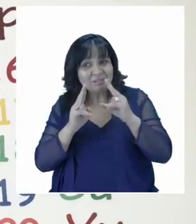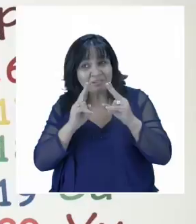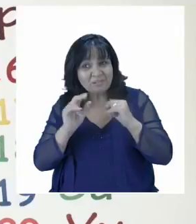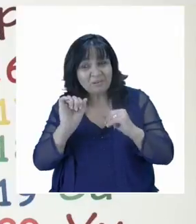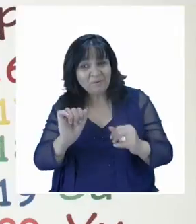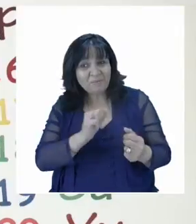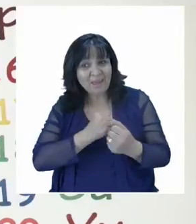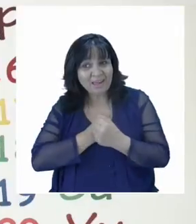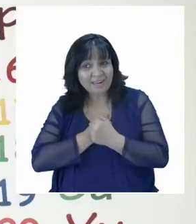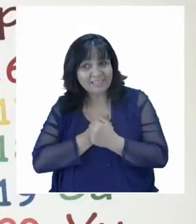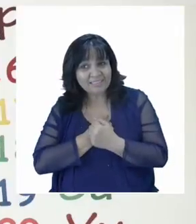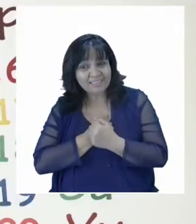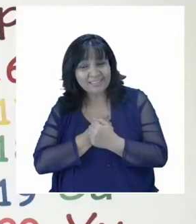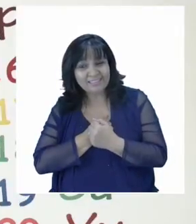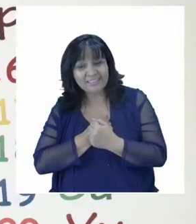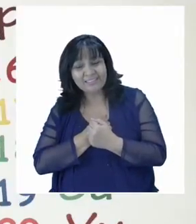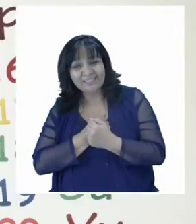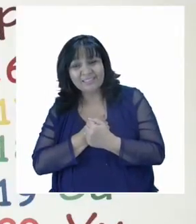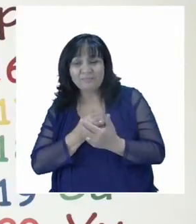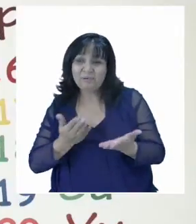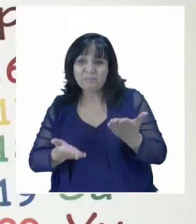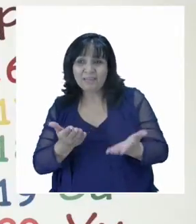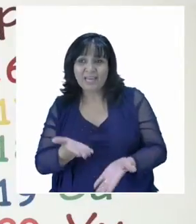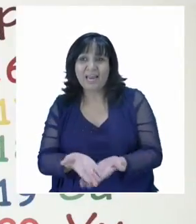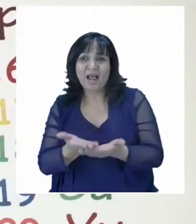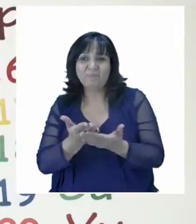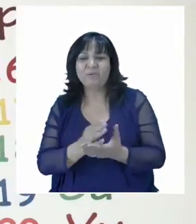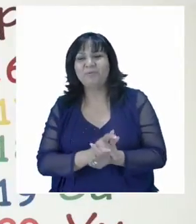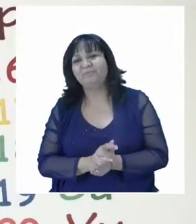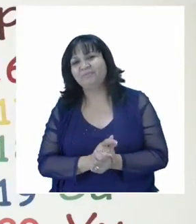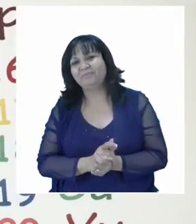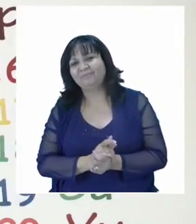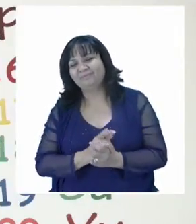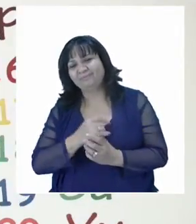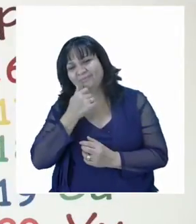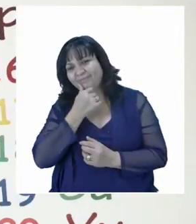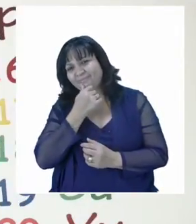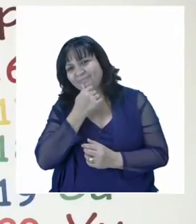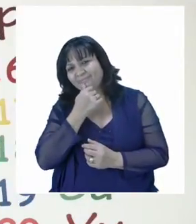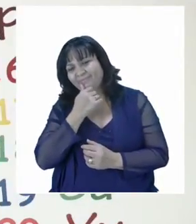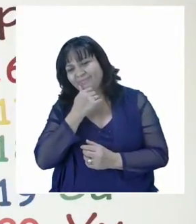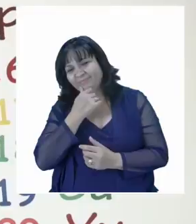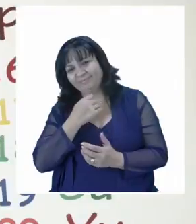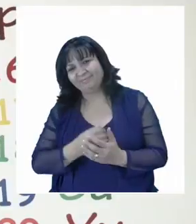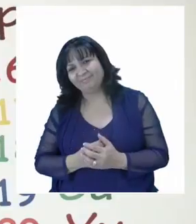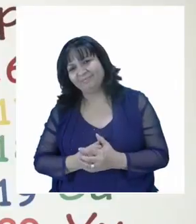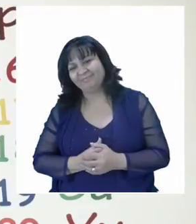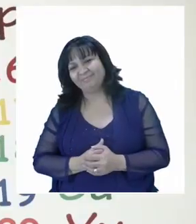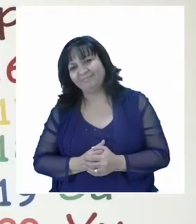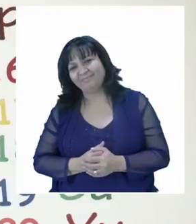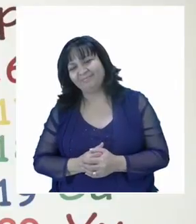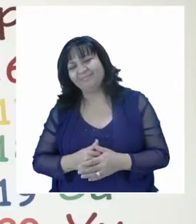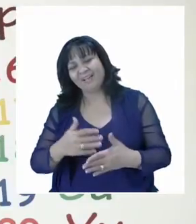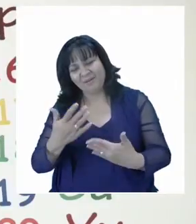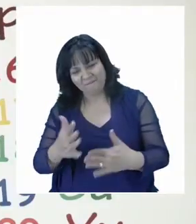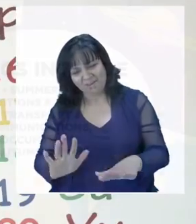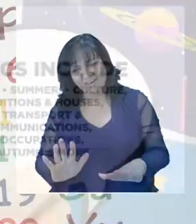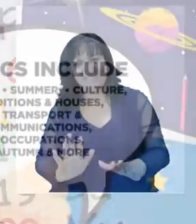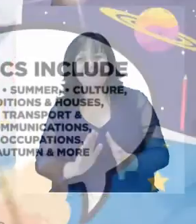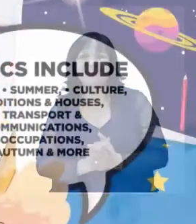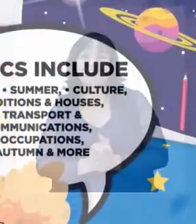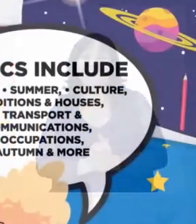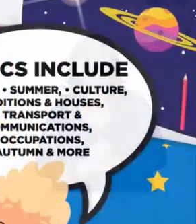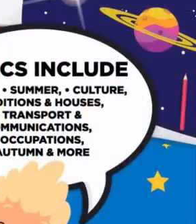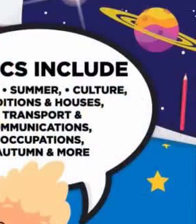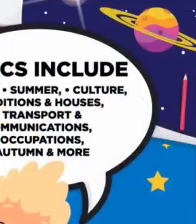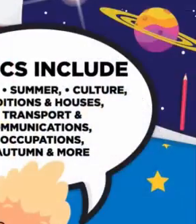it, and maybe they can help you too. We will be right back after this advert break. Do